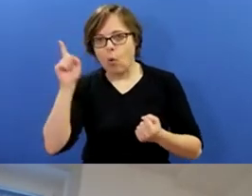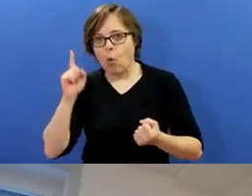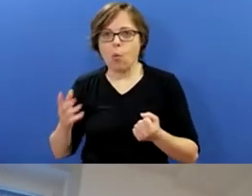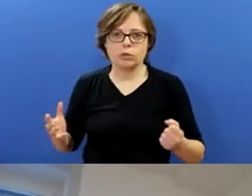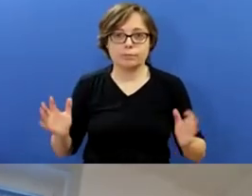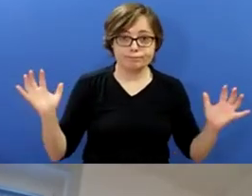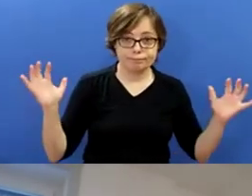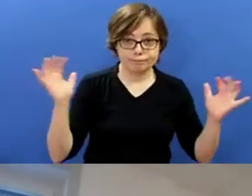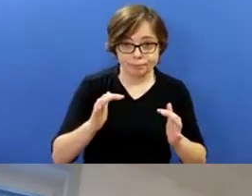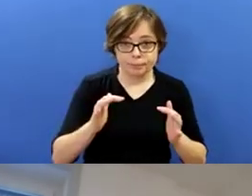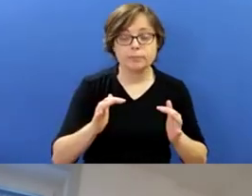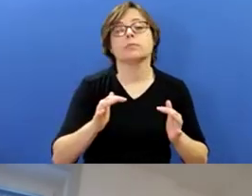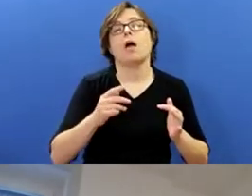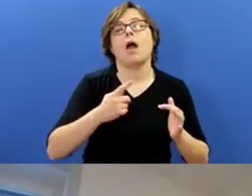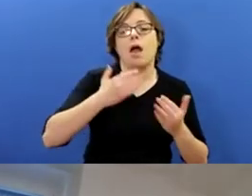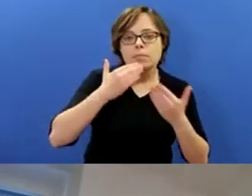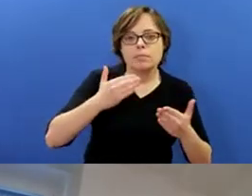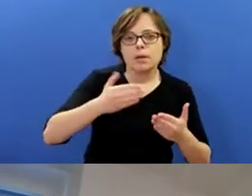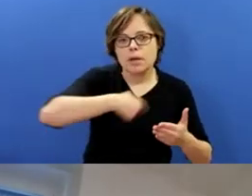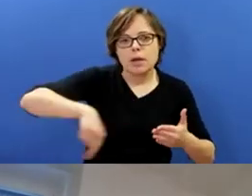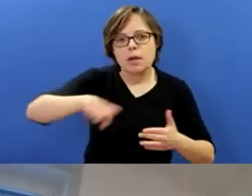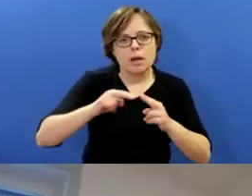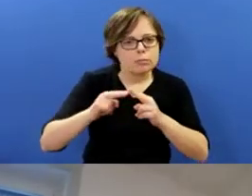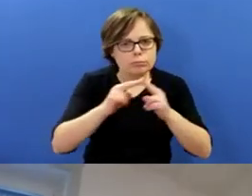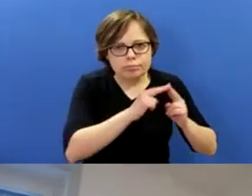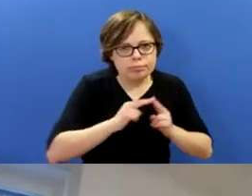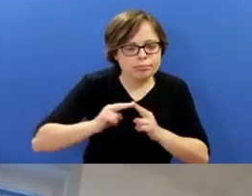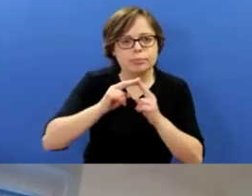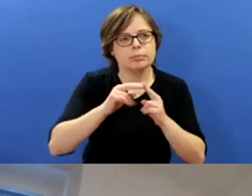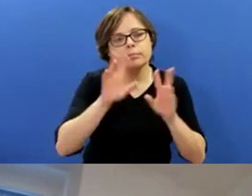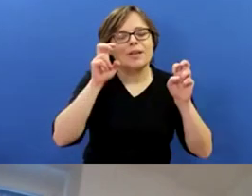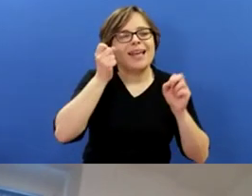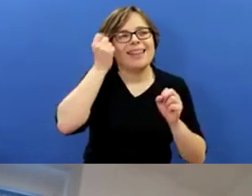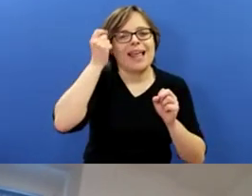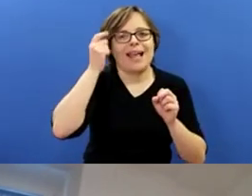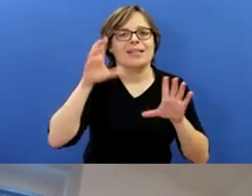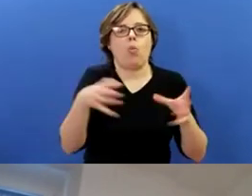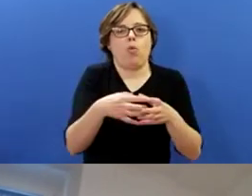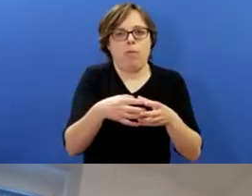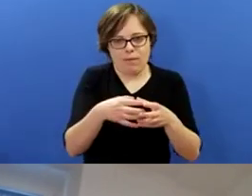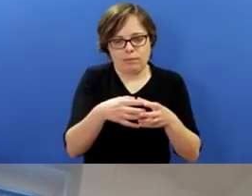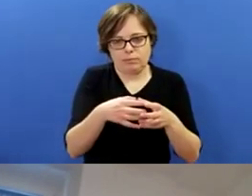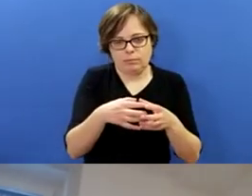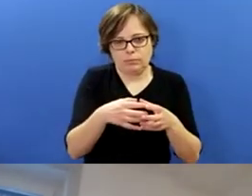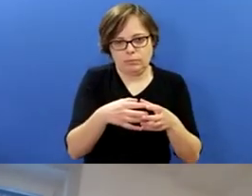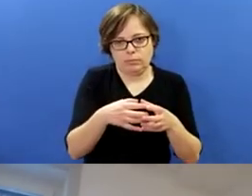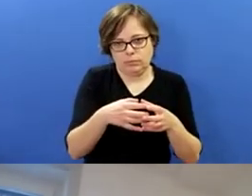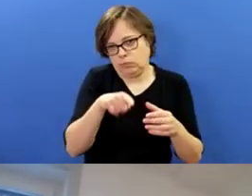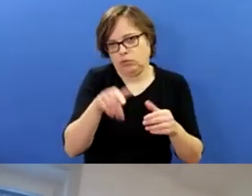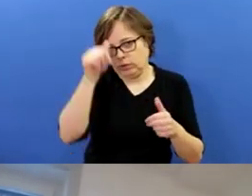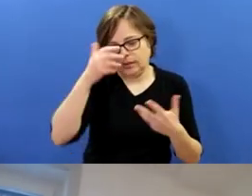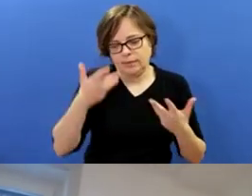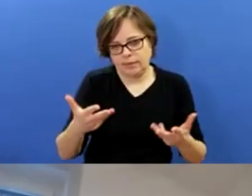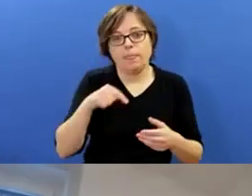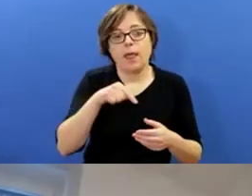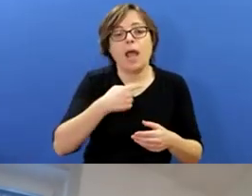so-called collective intelligence or group intelligence, you could also say. And we want to do that.